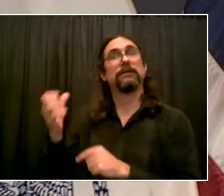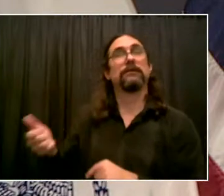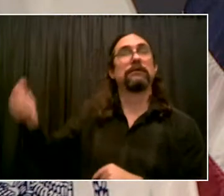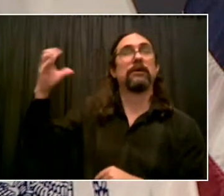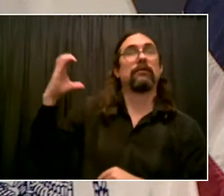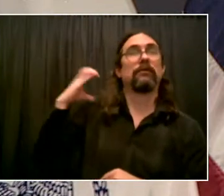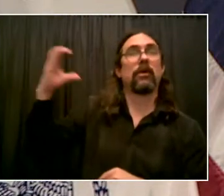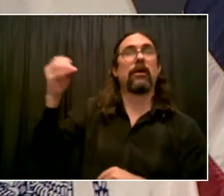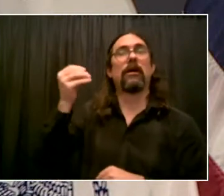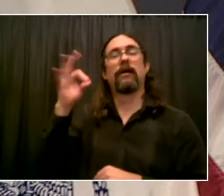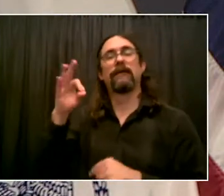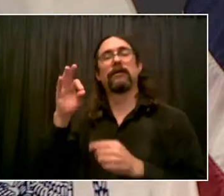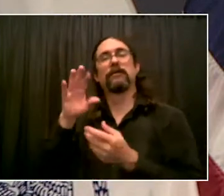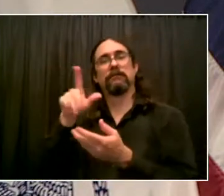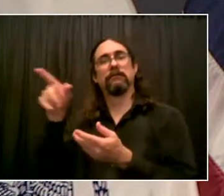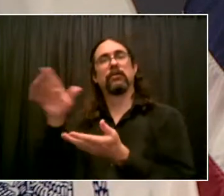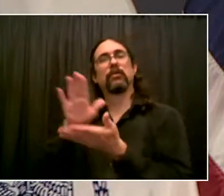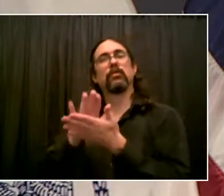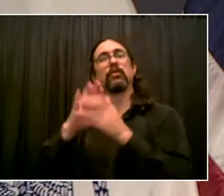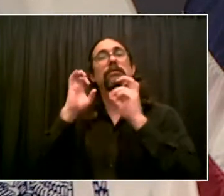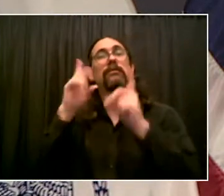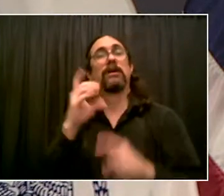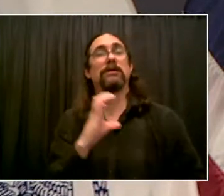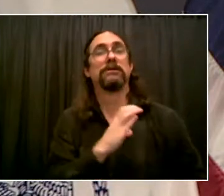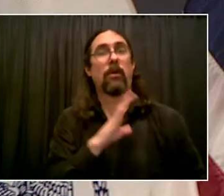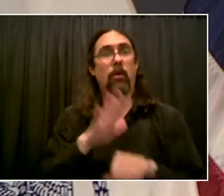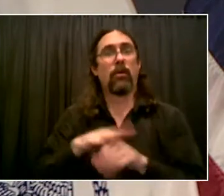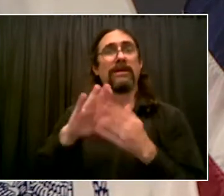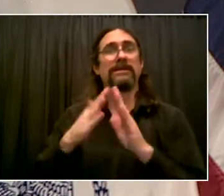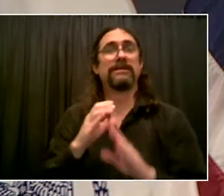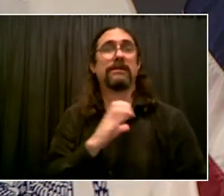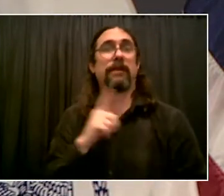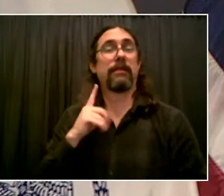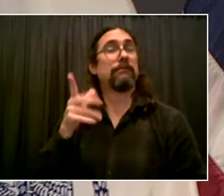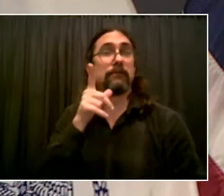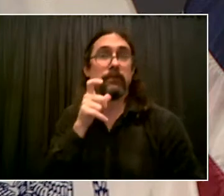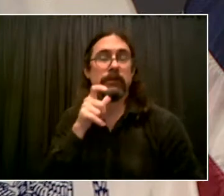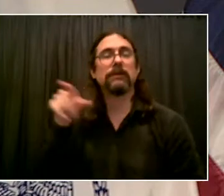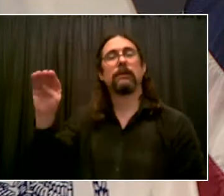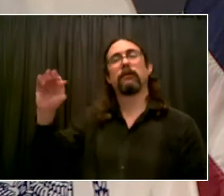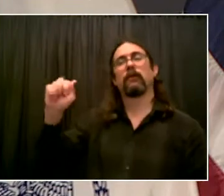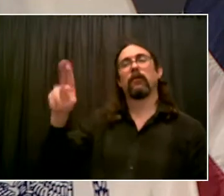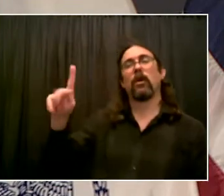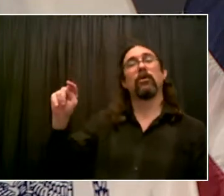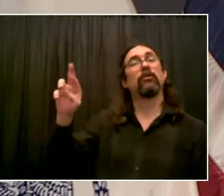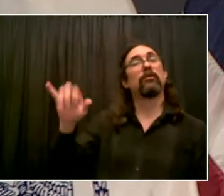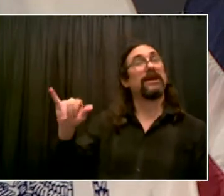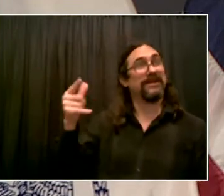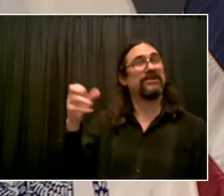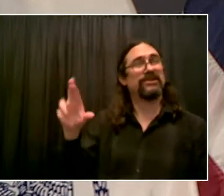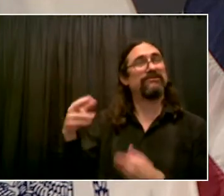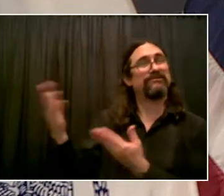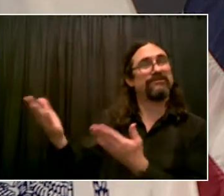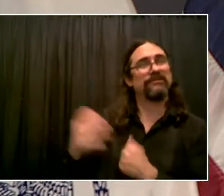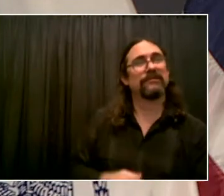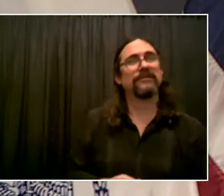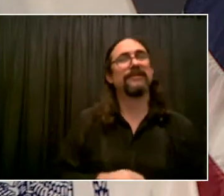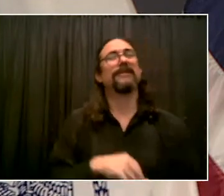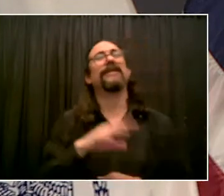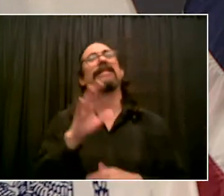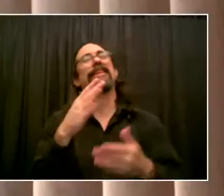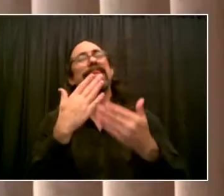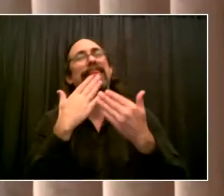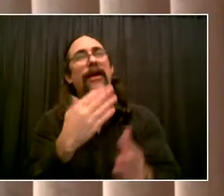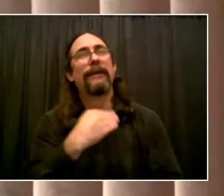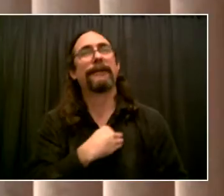Thank you. Thank you, Mr. Mayor. To use October baseball analogy, this is a grand